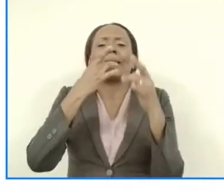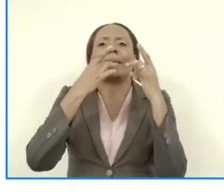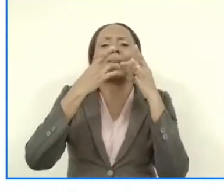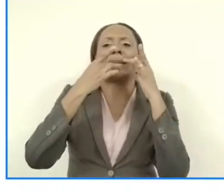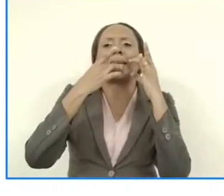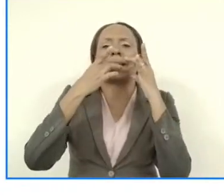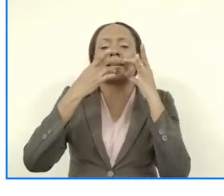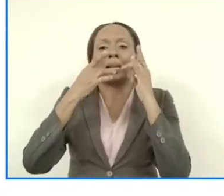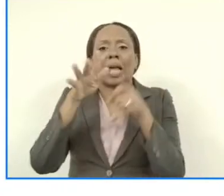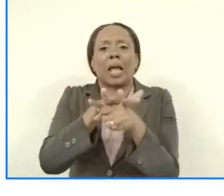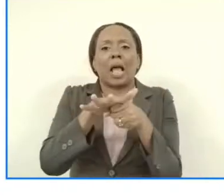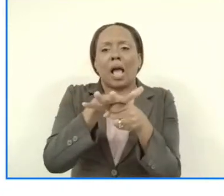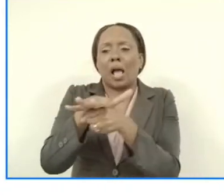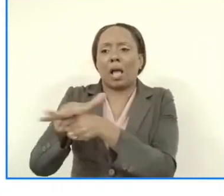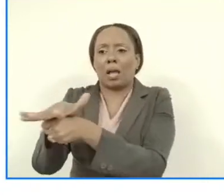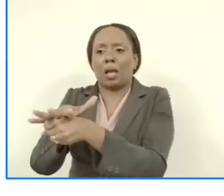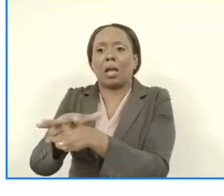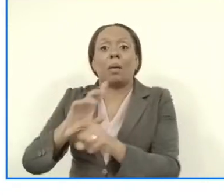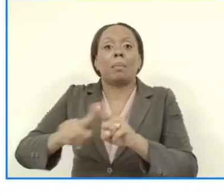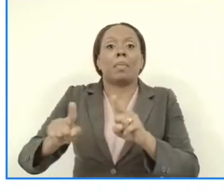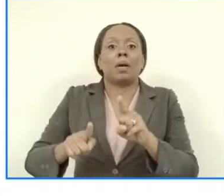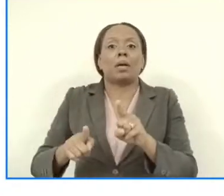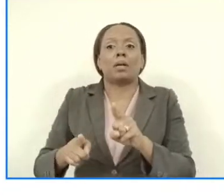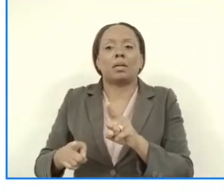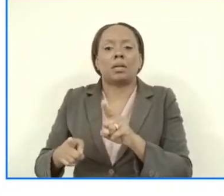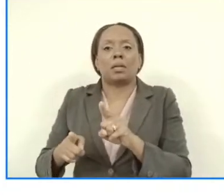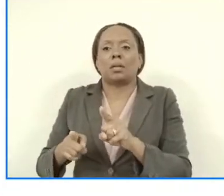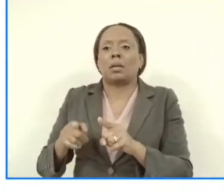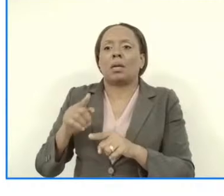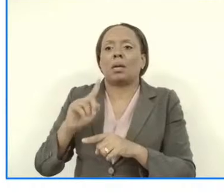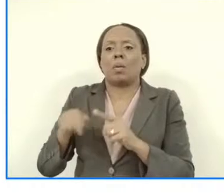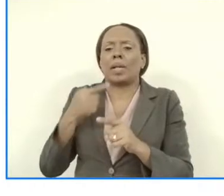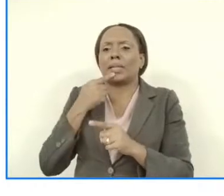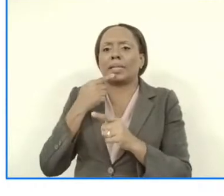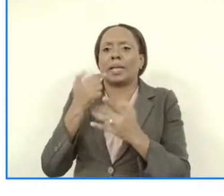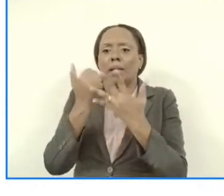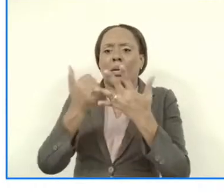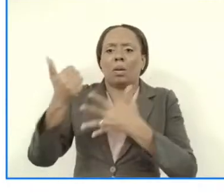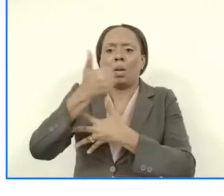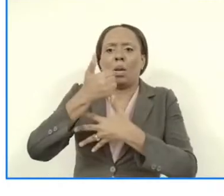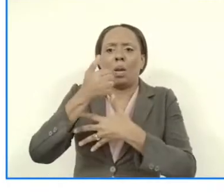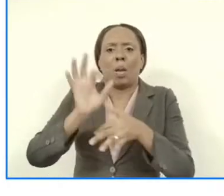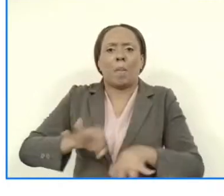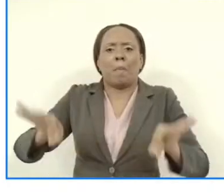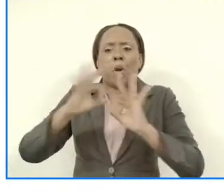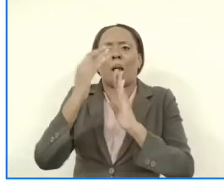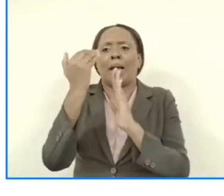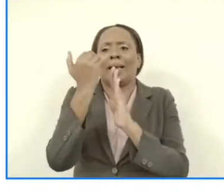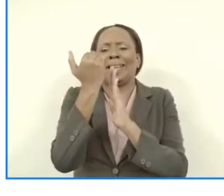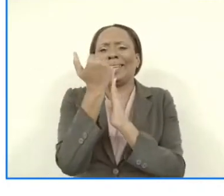main feeder then that would be associated with those critical, so when we say priority lists, we're talking about,